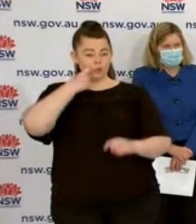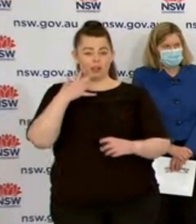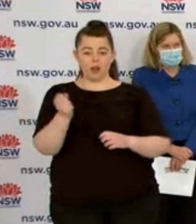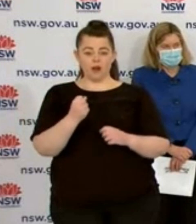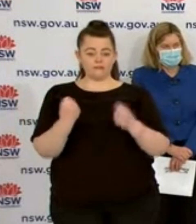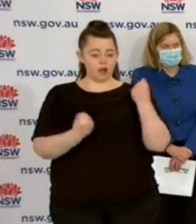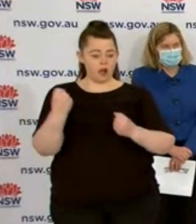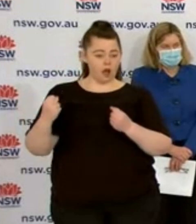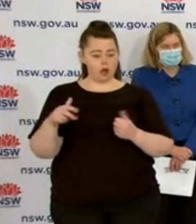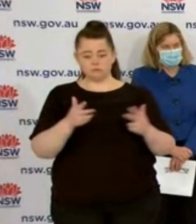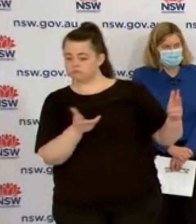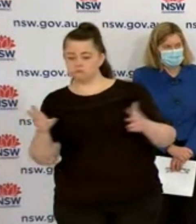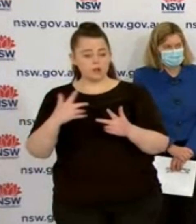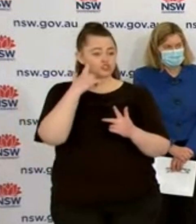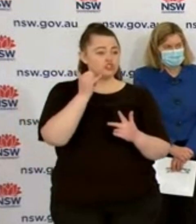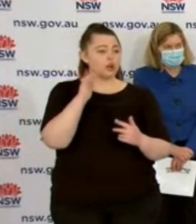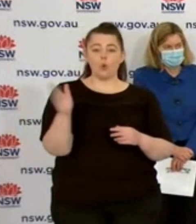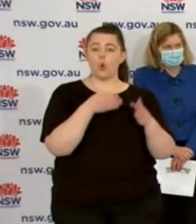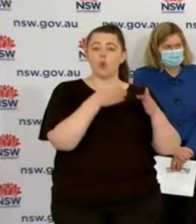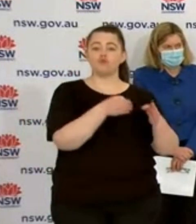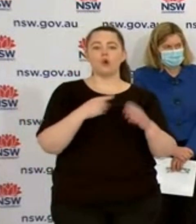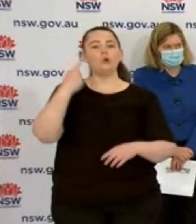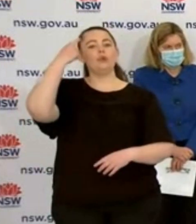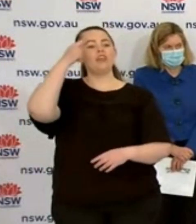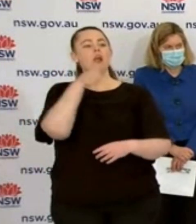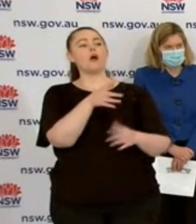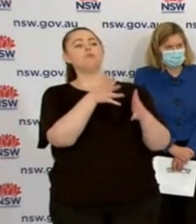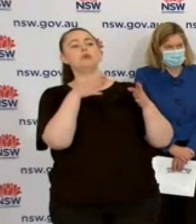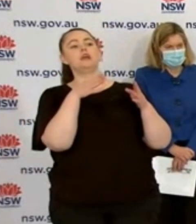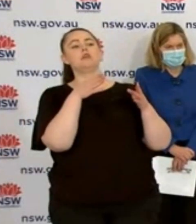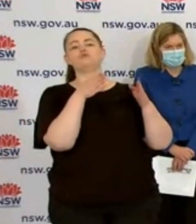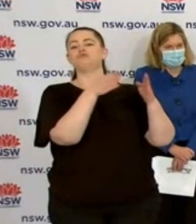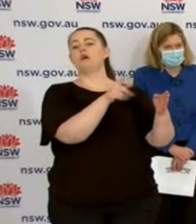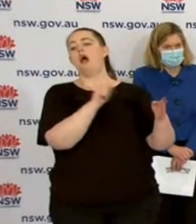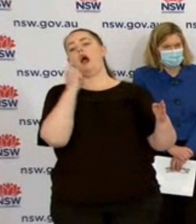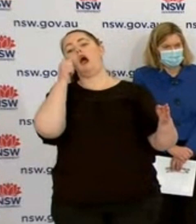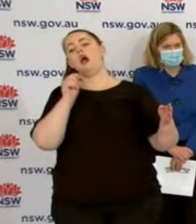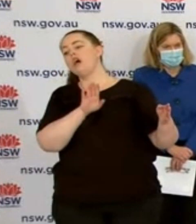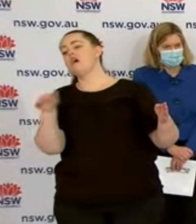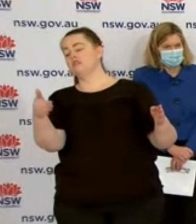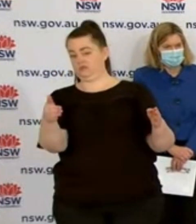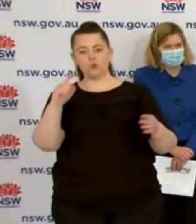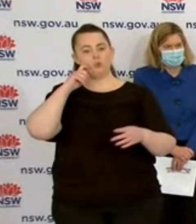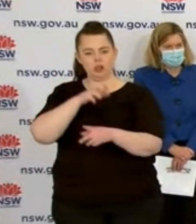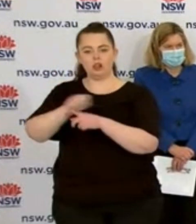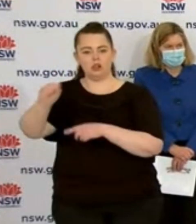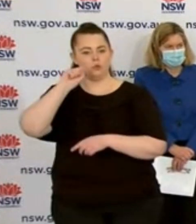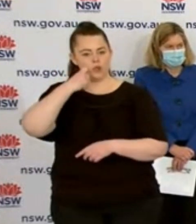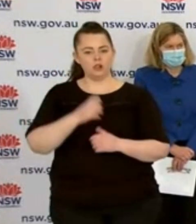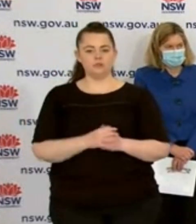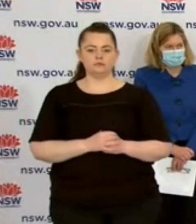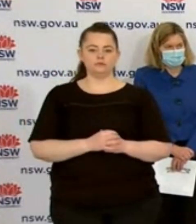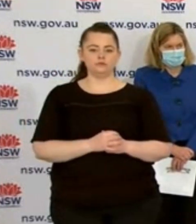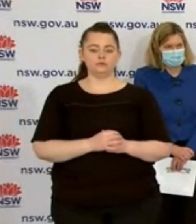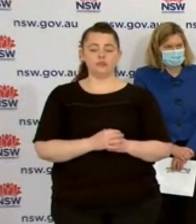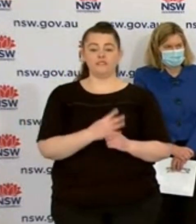there is simply nowhere for you to go if you want to breach public health orders. Overnight, we had 529 infringement notices